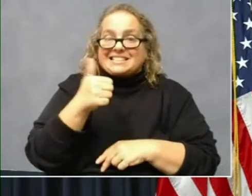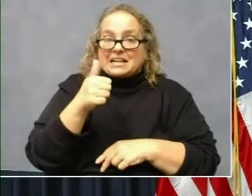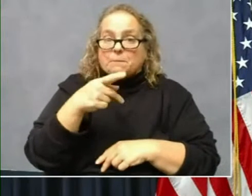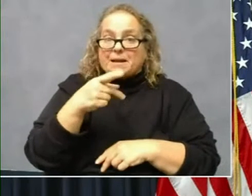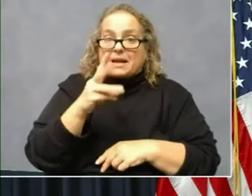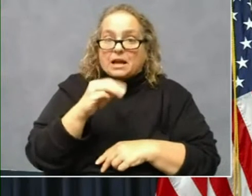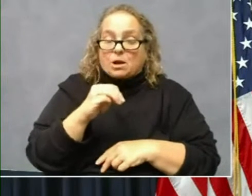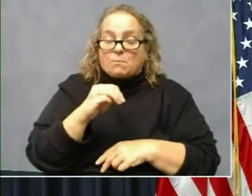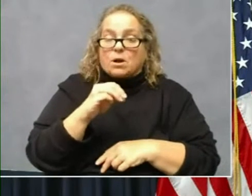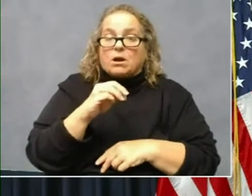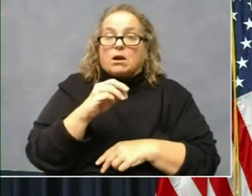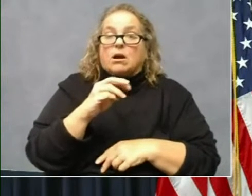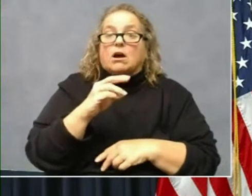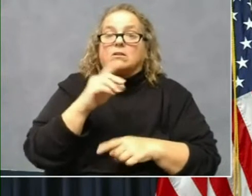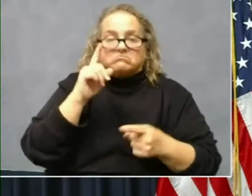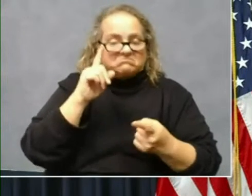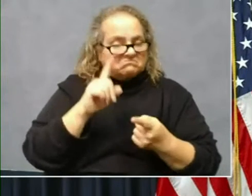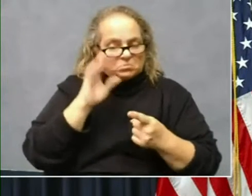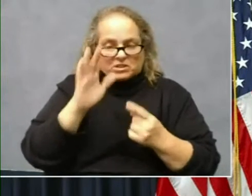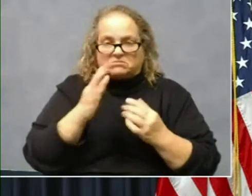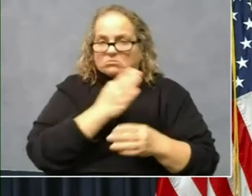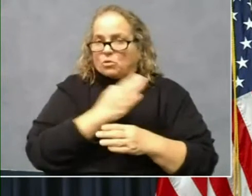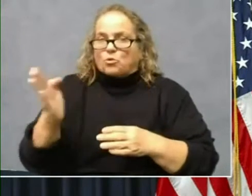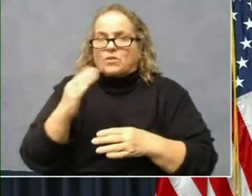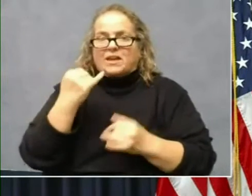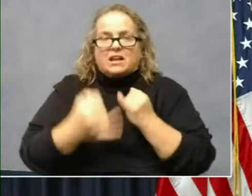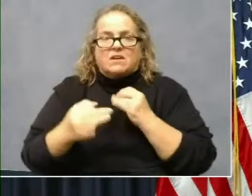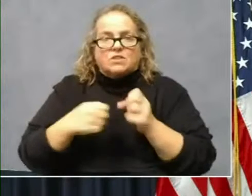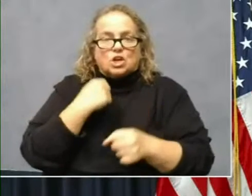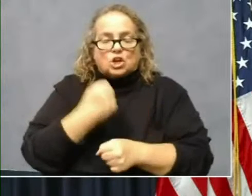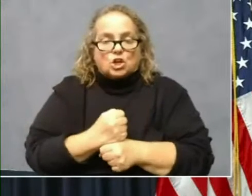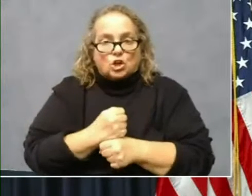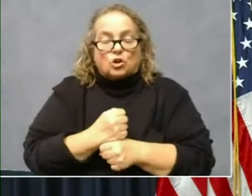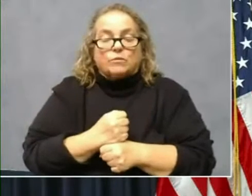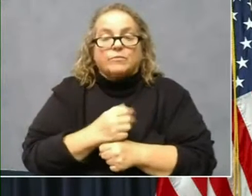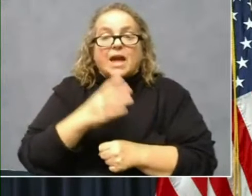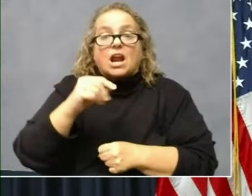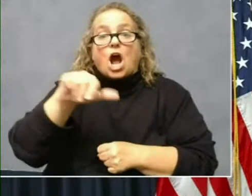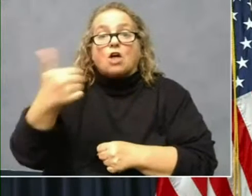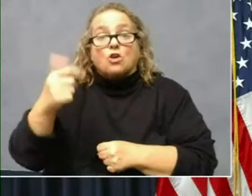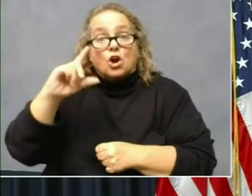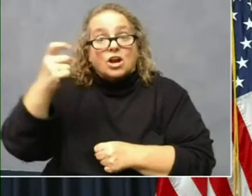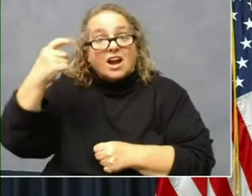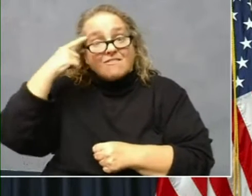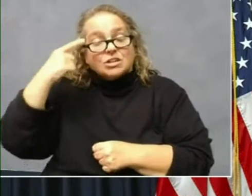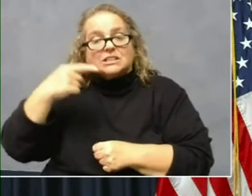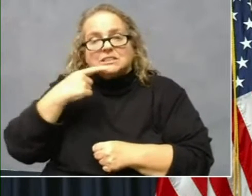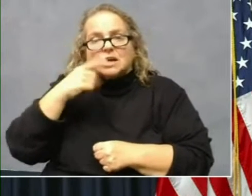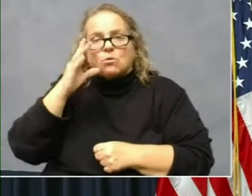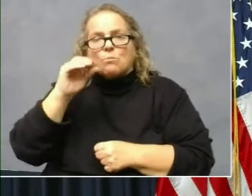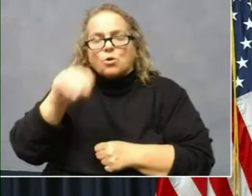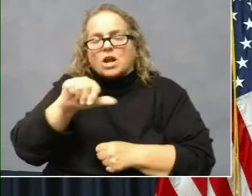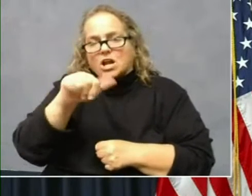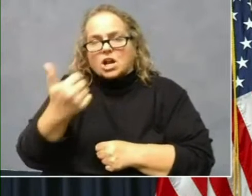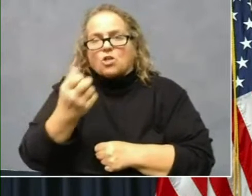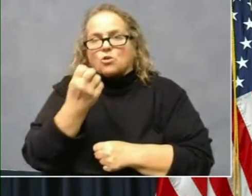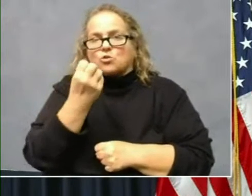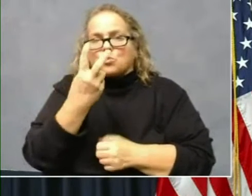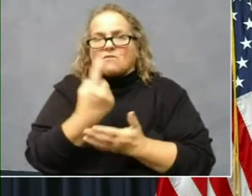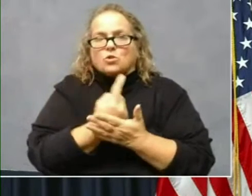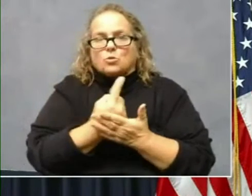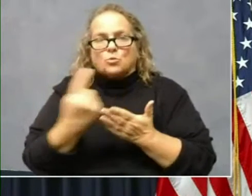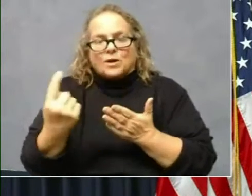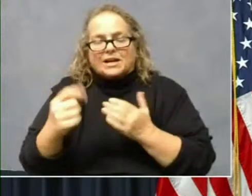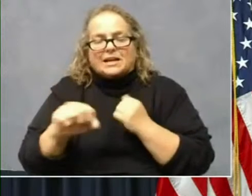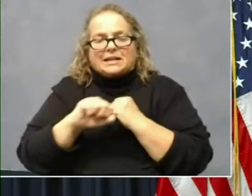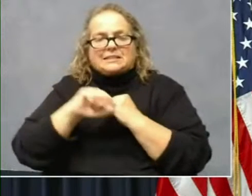in Michigan has said that she's going to put another 12-day extension on the bar, restaurants, and entertainment venue